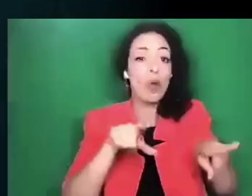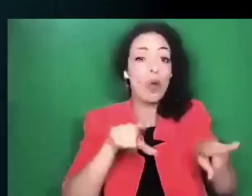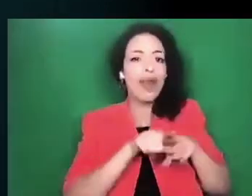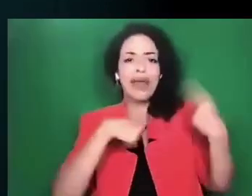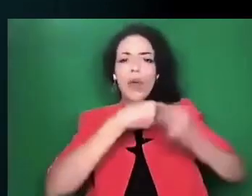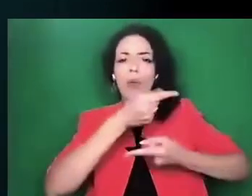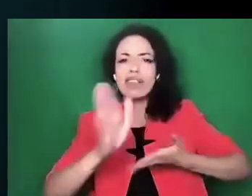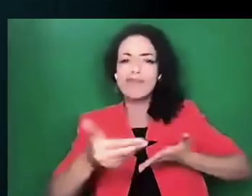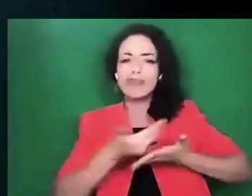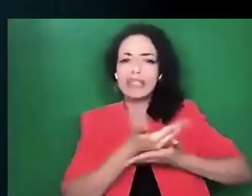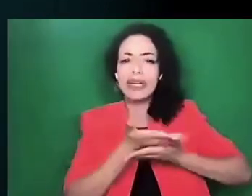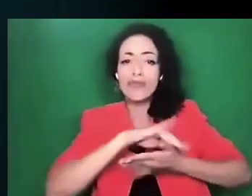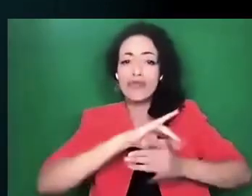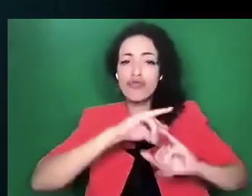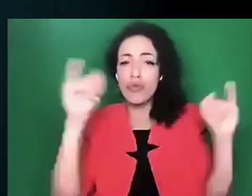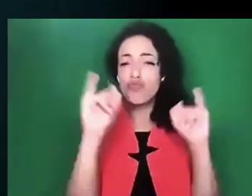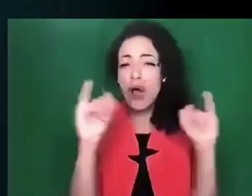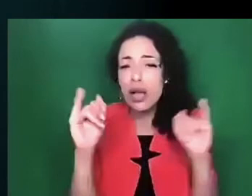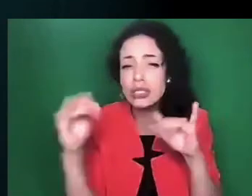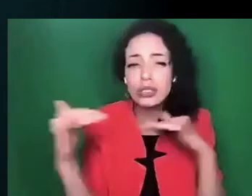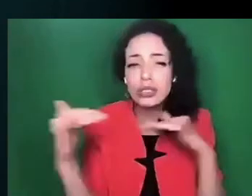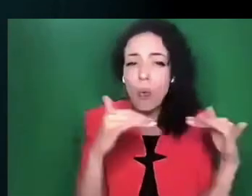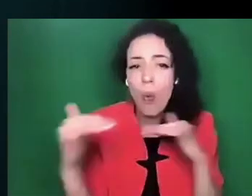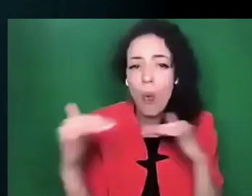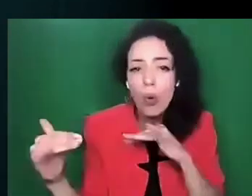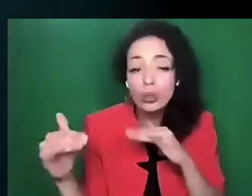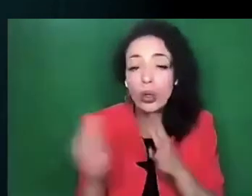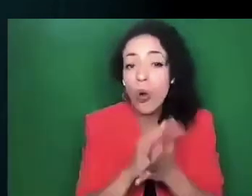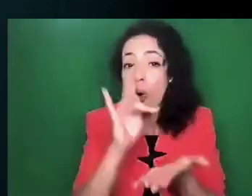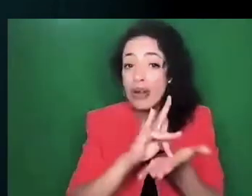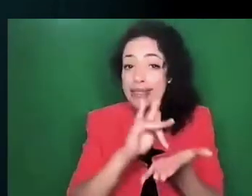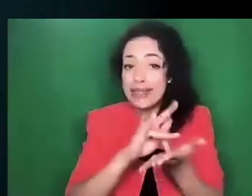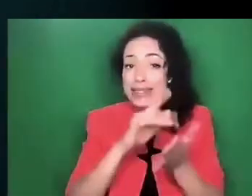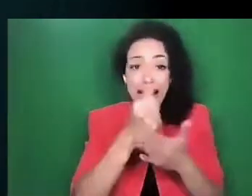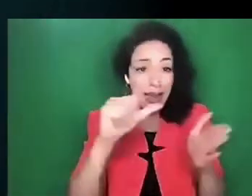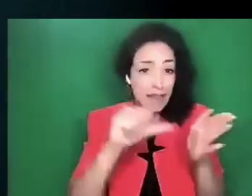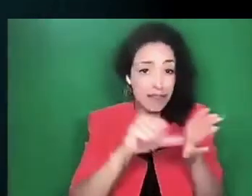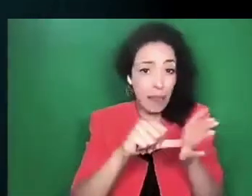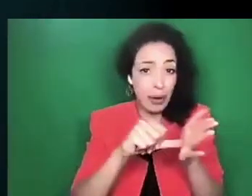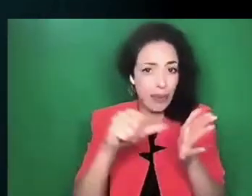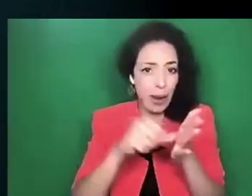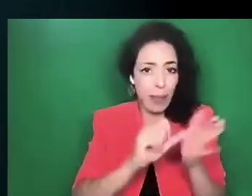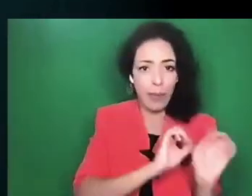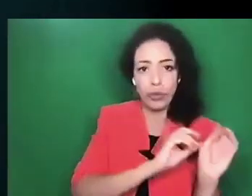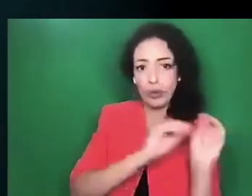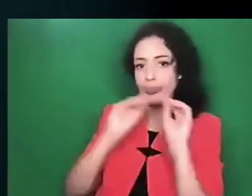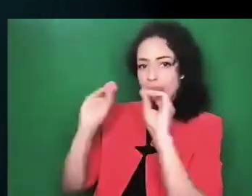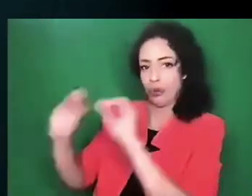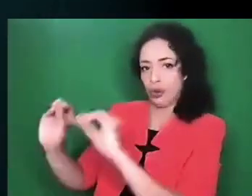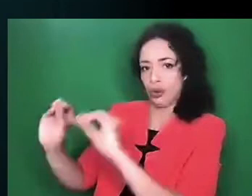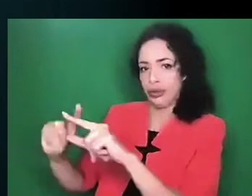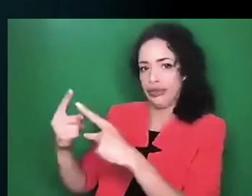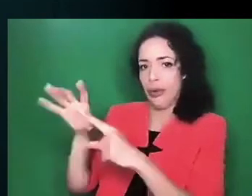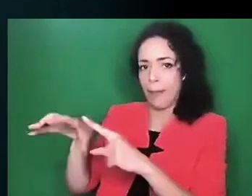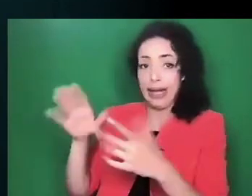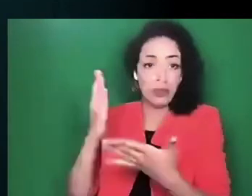or cities that have exported their crisis and wars elsewhere that have engaged with colonialism. Some of these